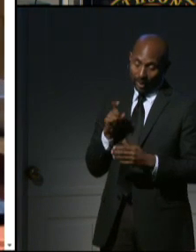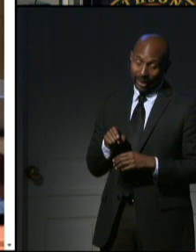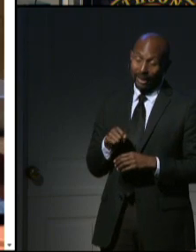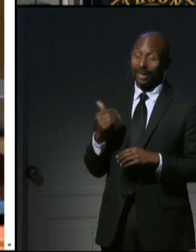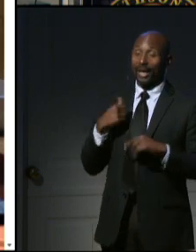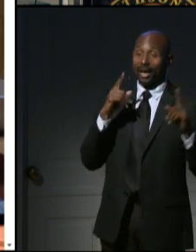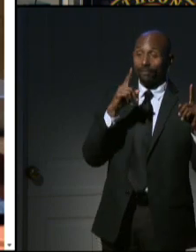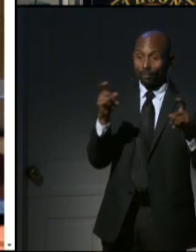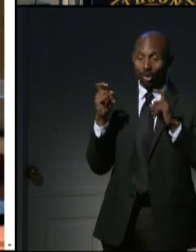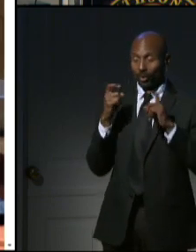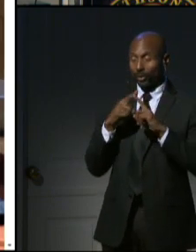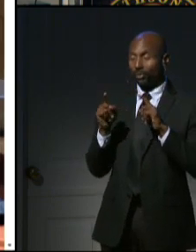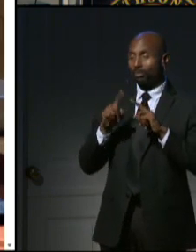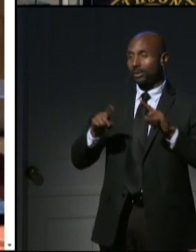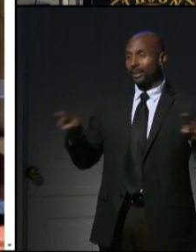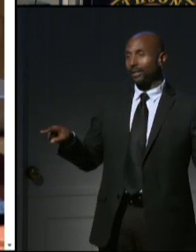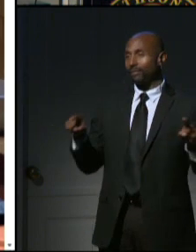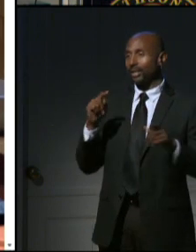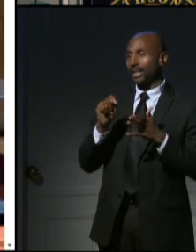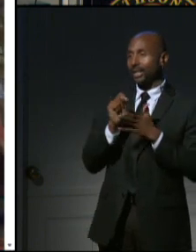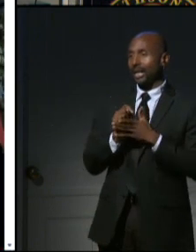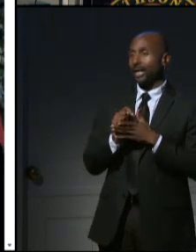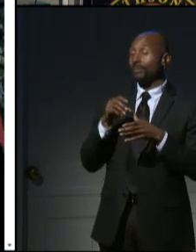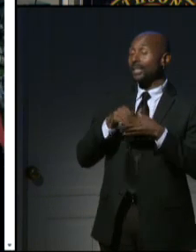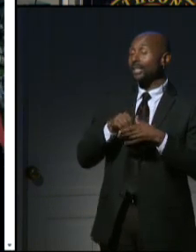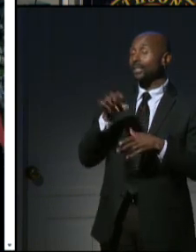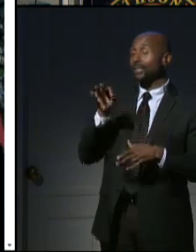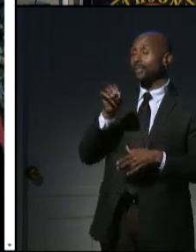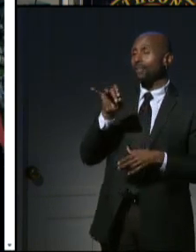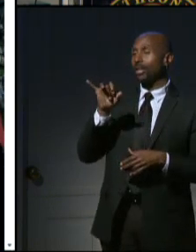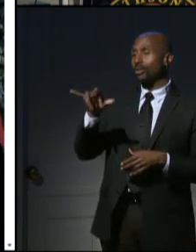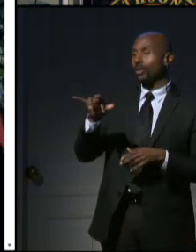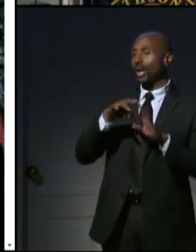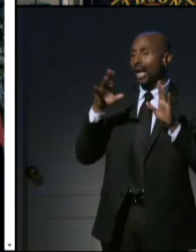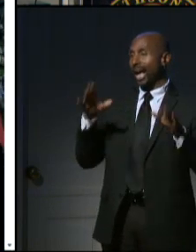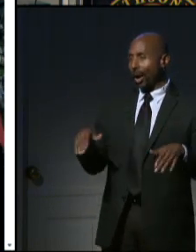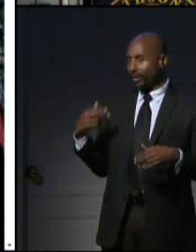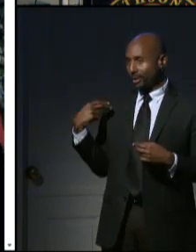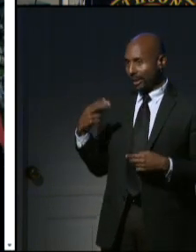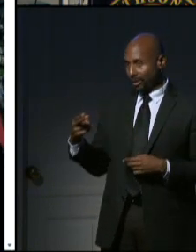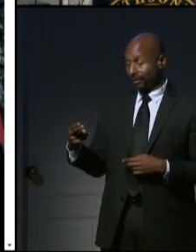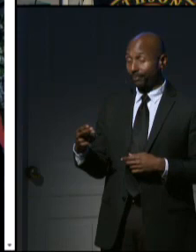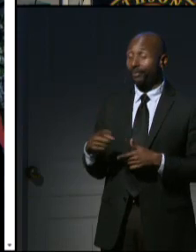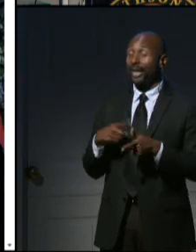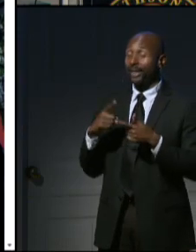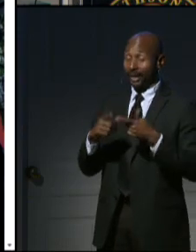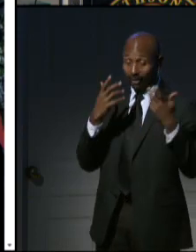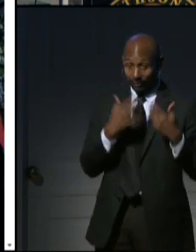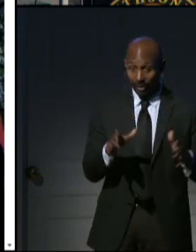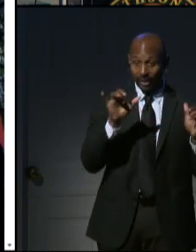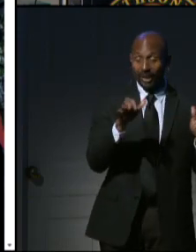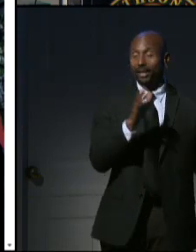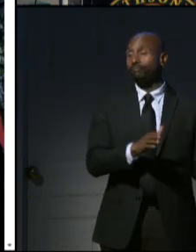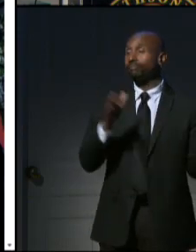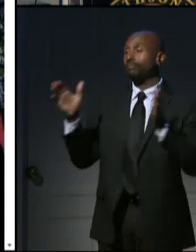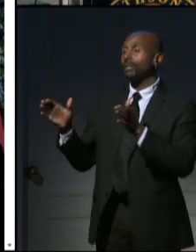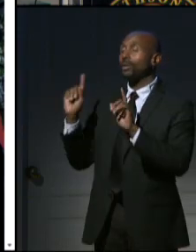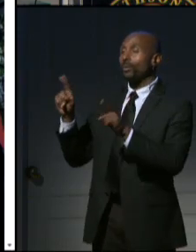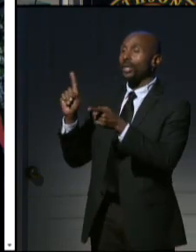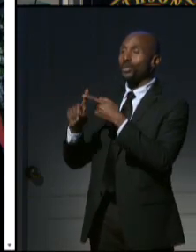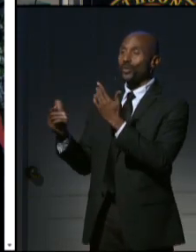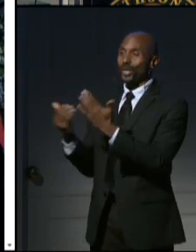museum's history, or in the fossil hall's history. And then we went to the new one.